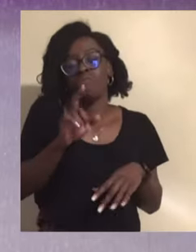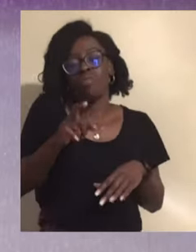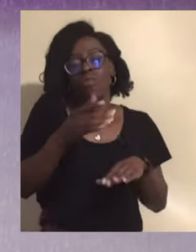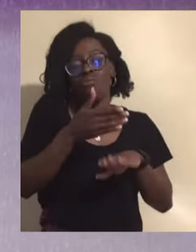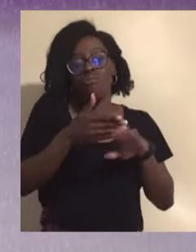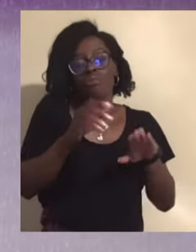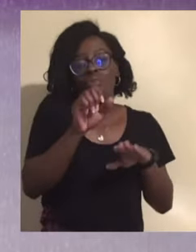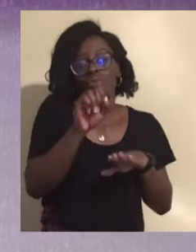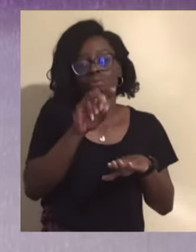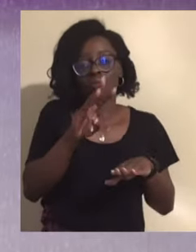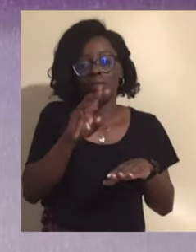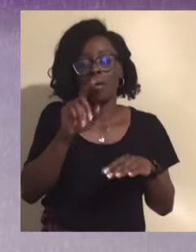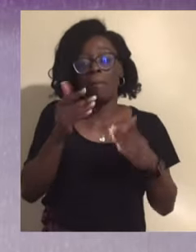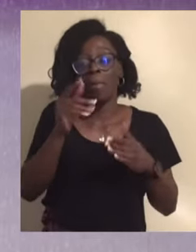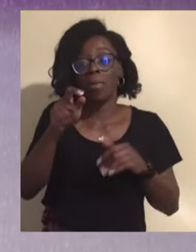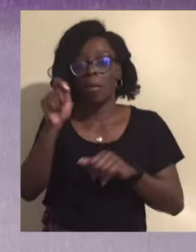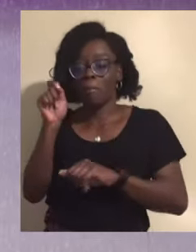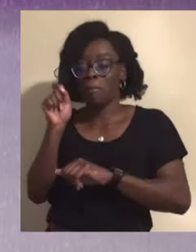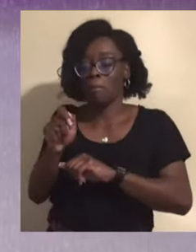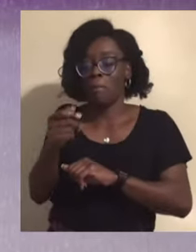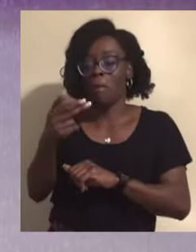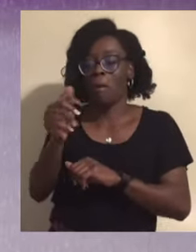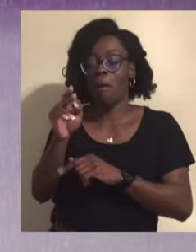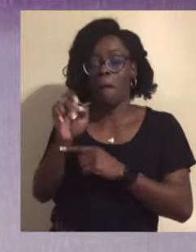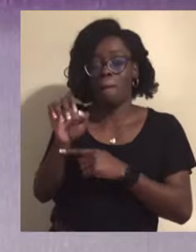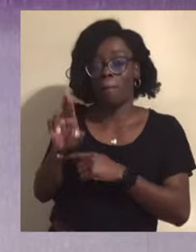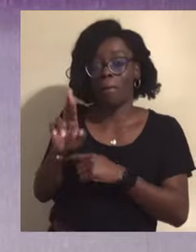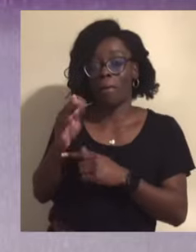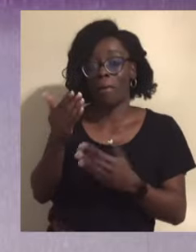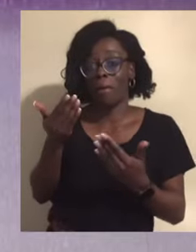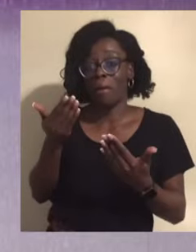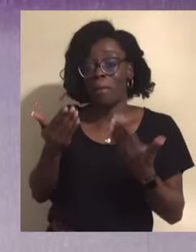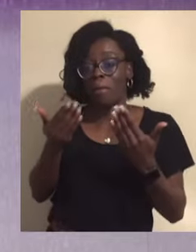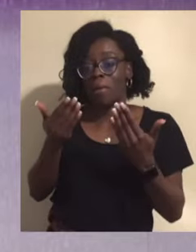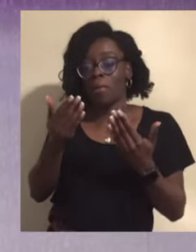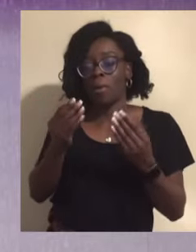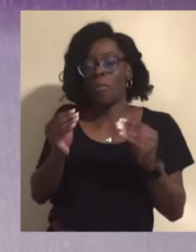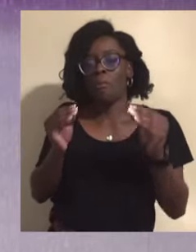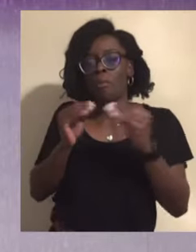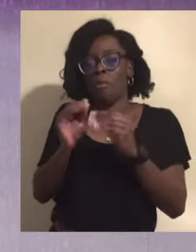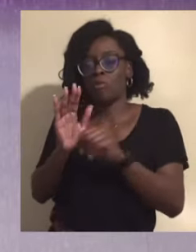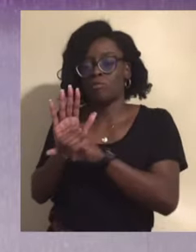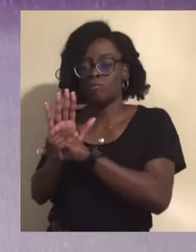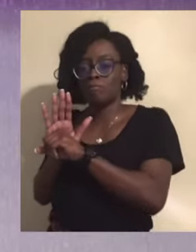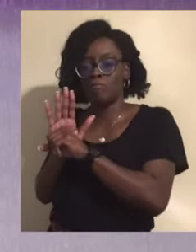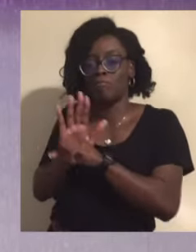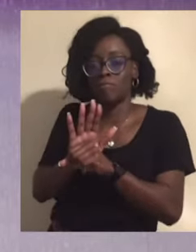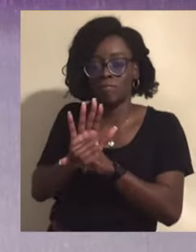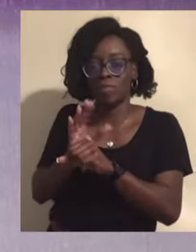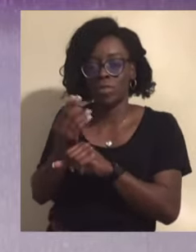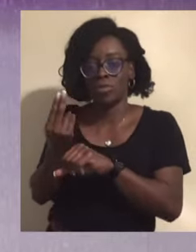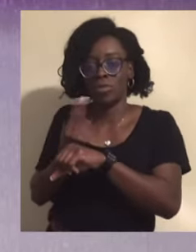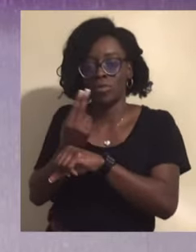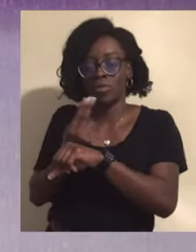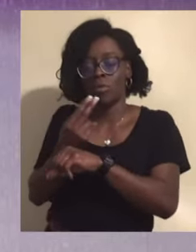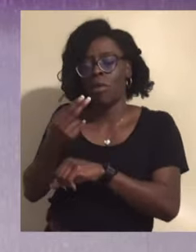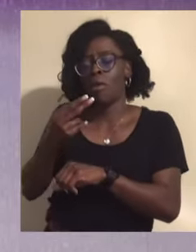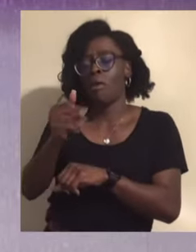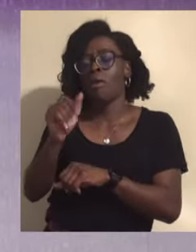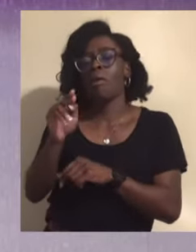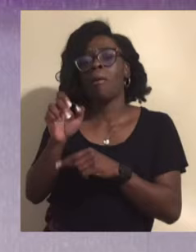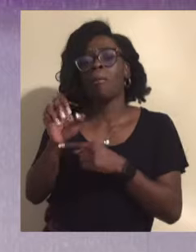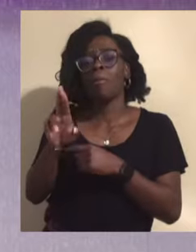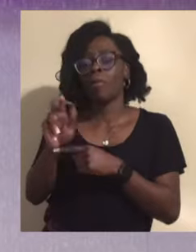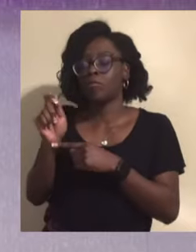Maybe you need to apply pressure in some areas. A hammer is so that you can drive a nail from